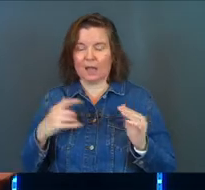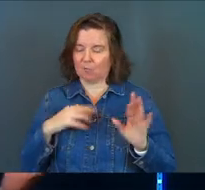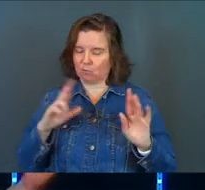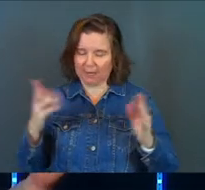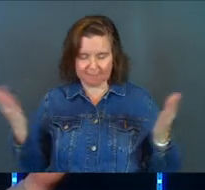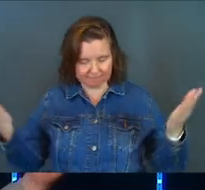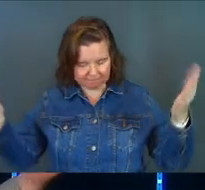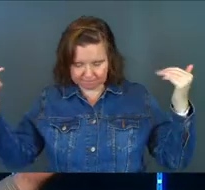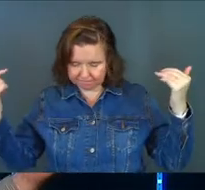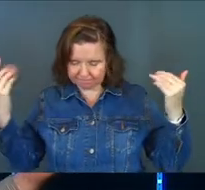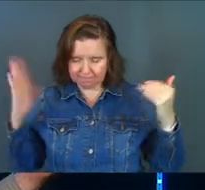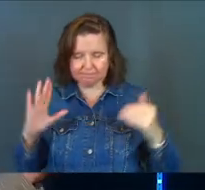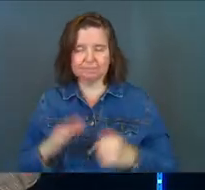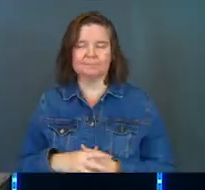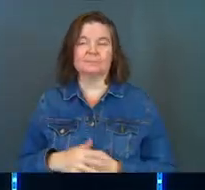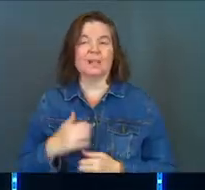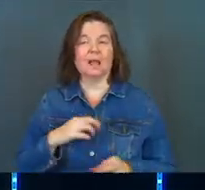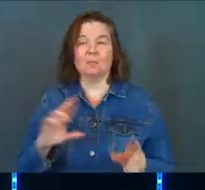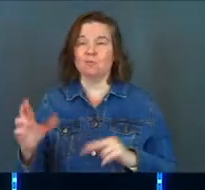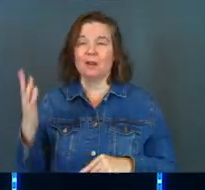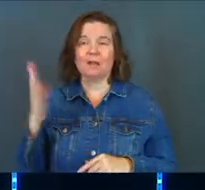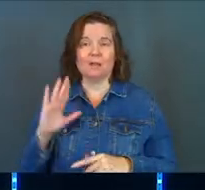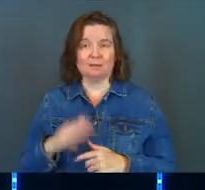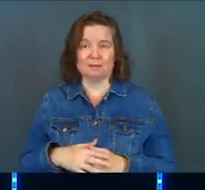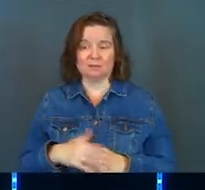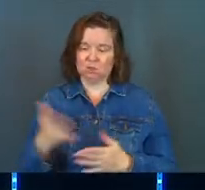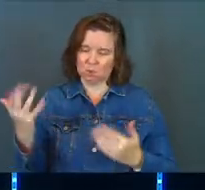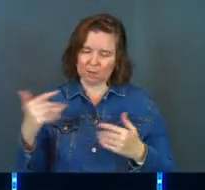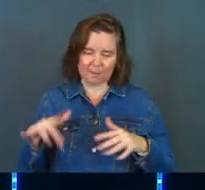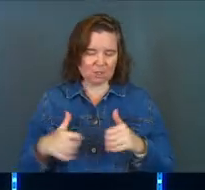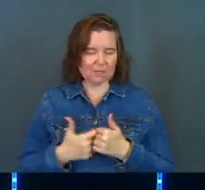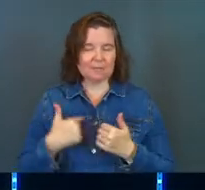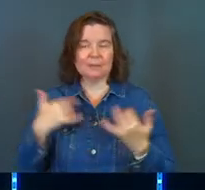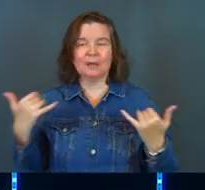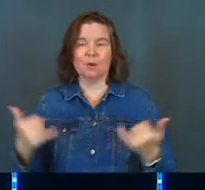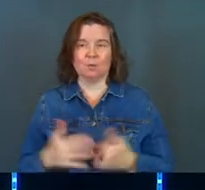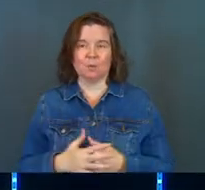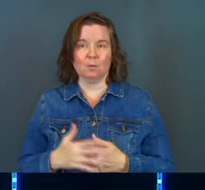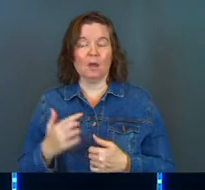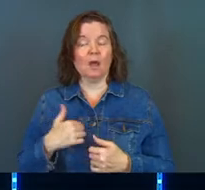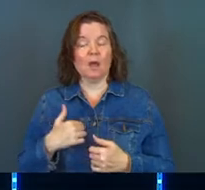I'm ready, God. I'm ready, God. You come and challenge me now.